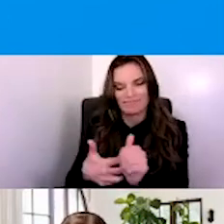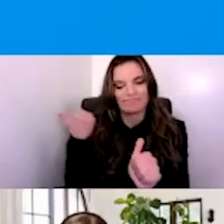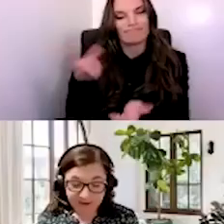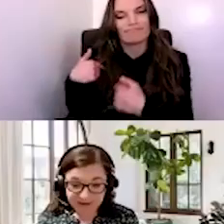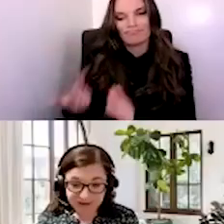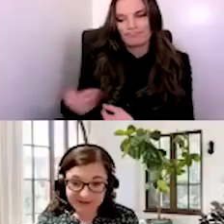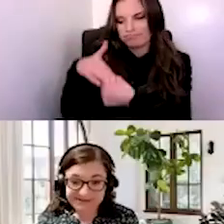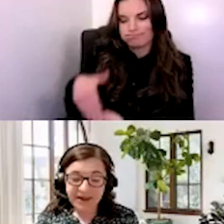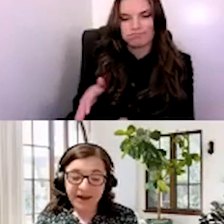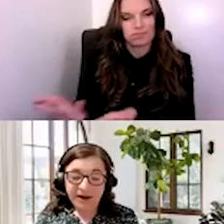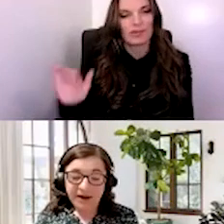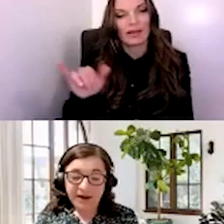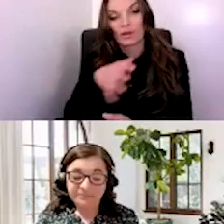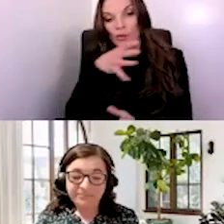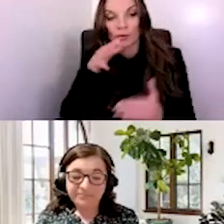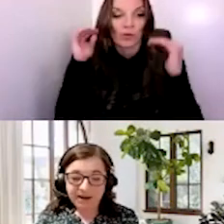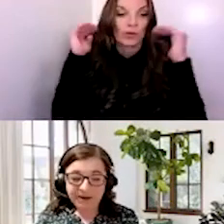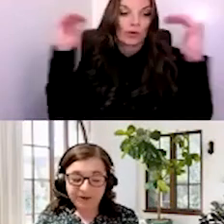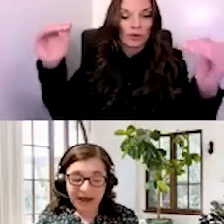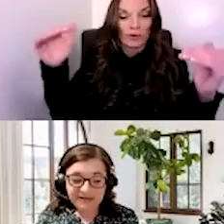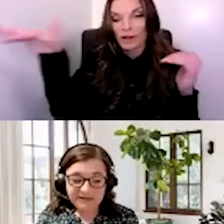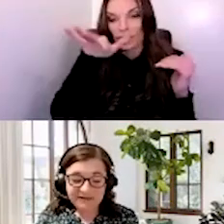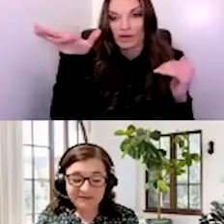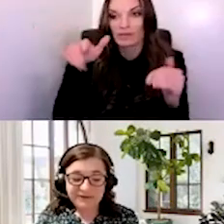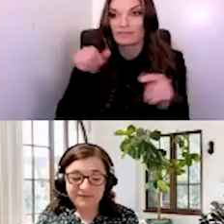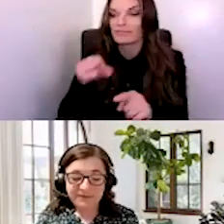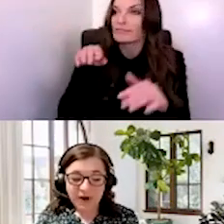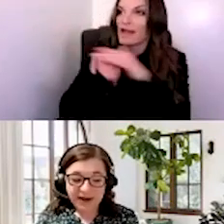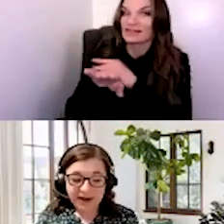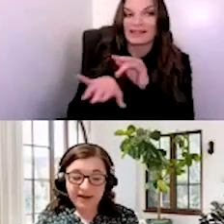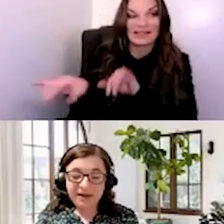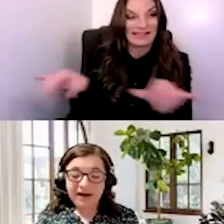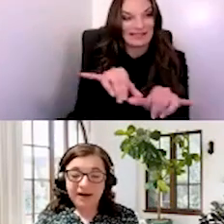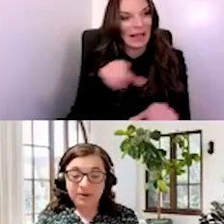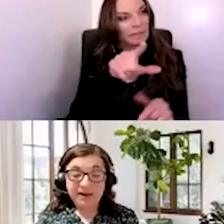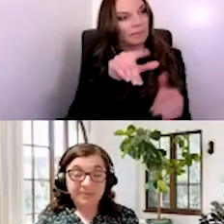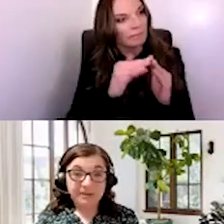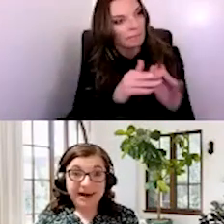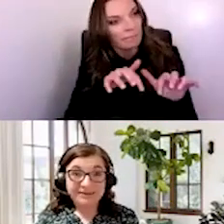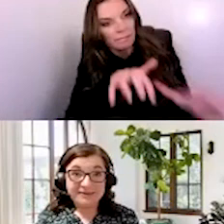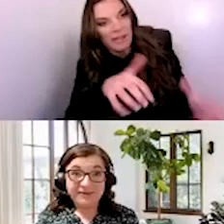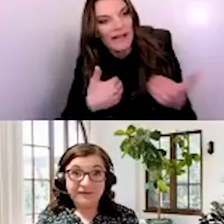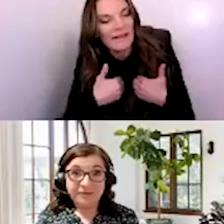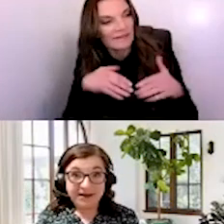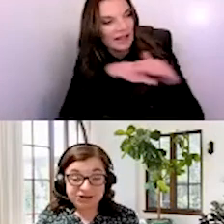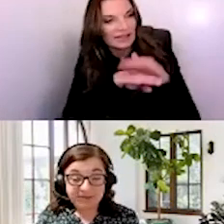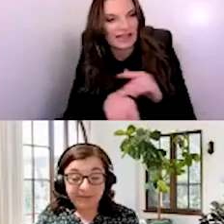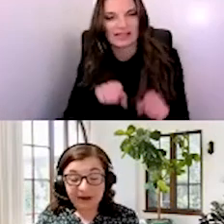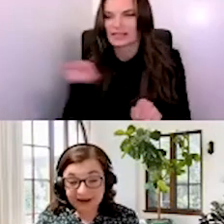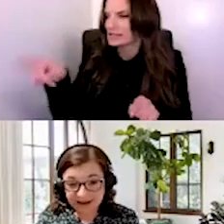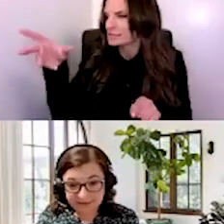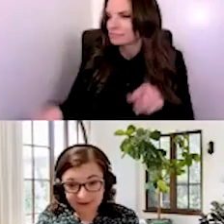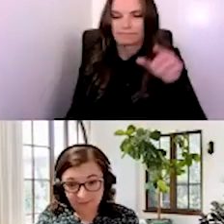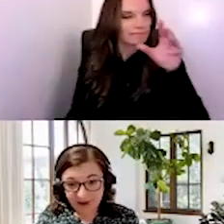how rural populations may not be able to access things in the same way, or may not be able to access even information